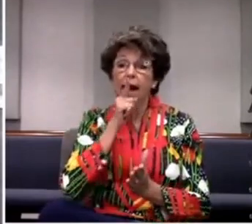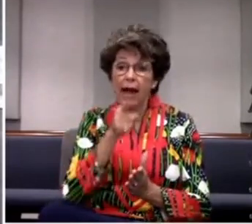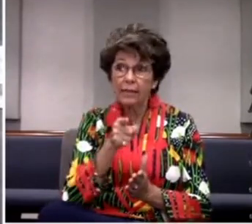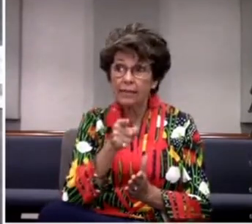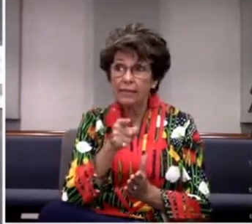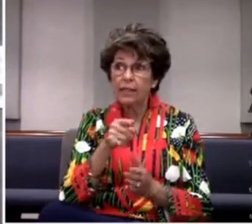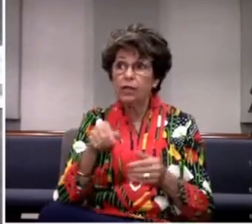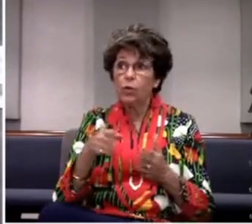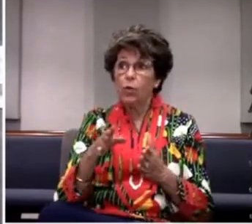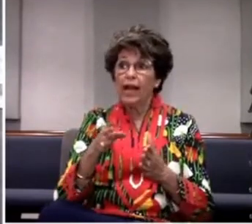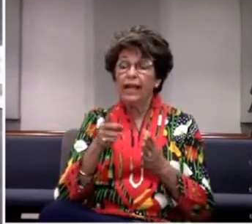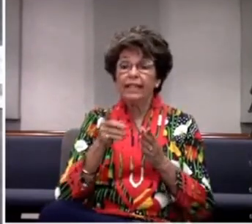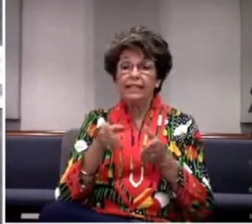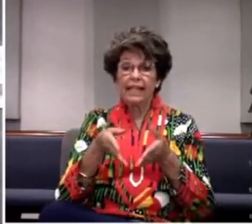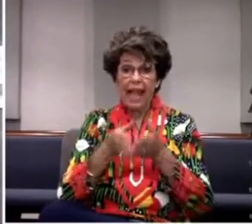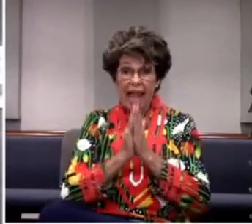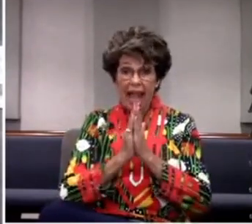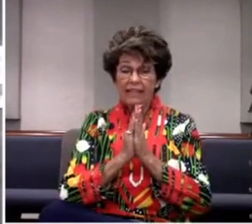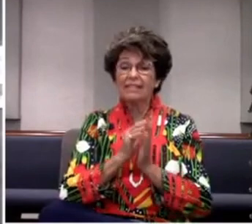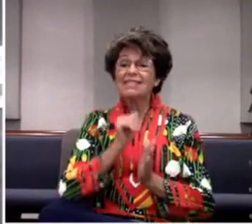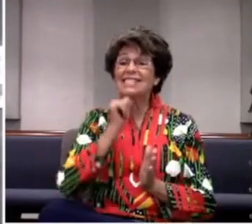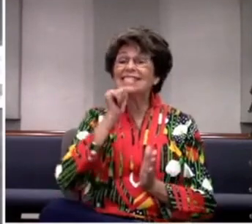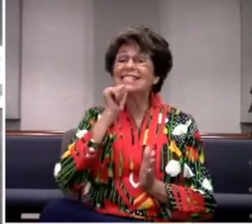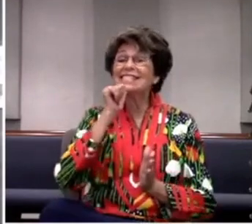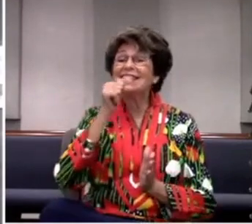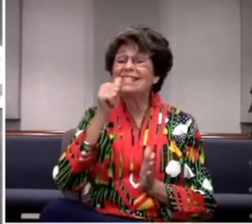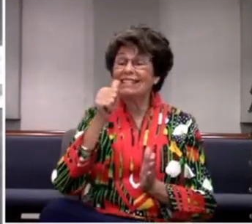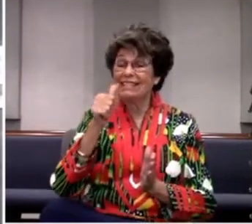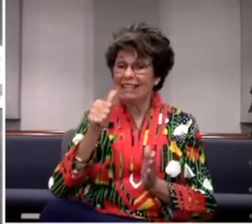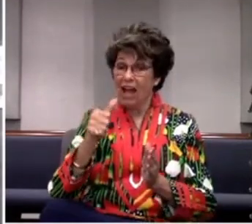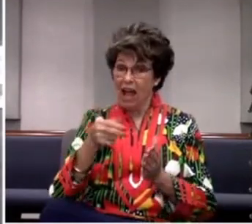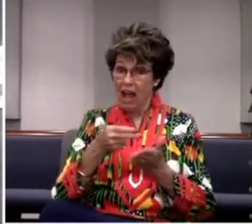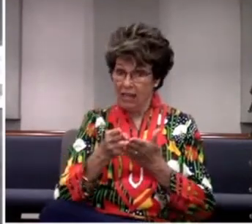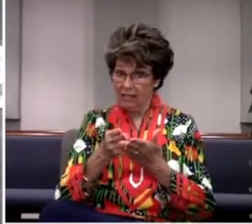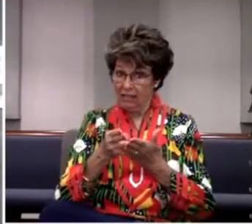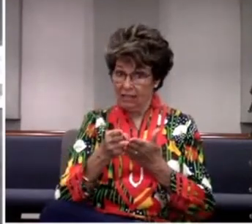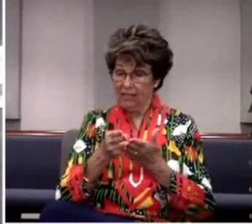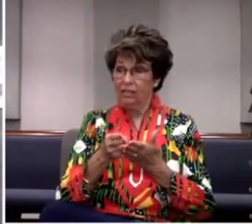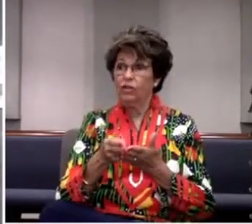There's a way that you ask a question where you want an answer legitimately.